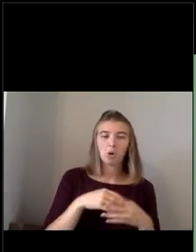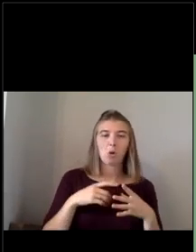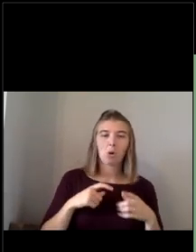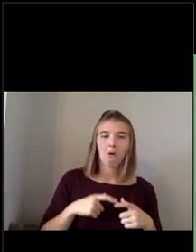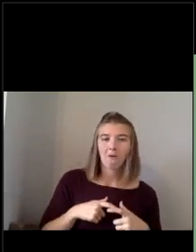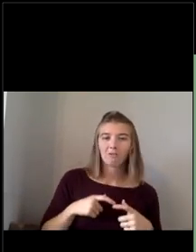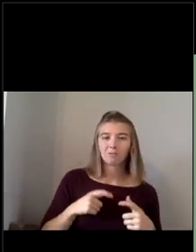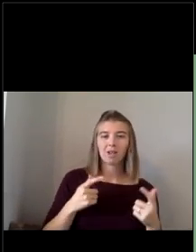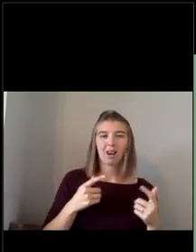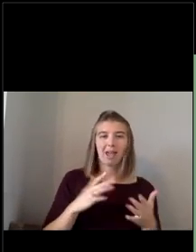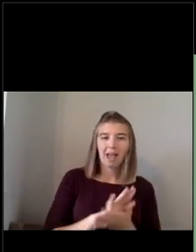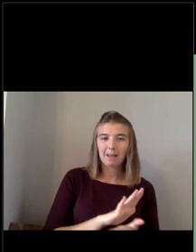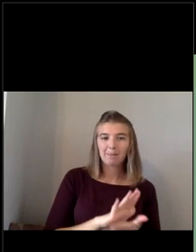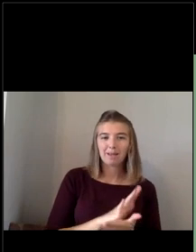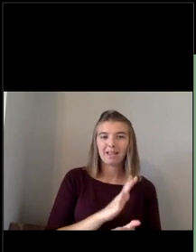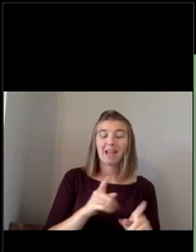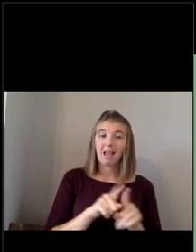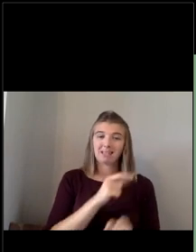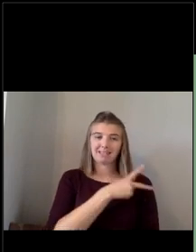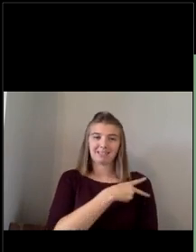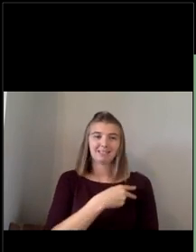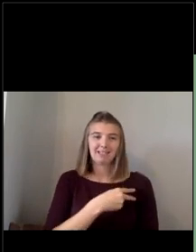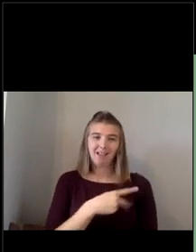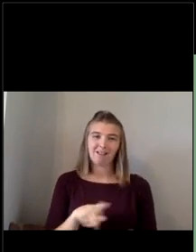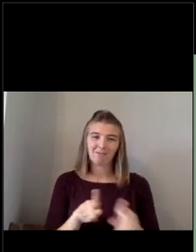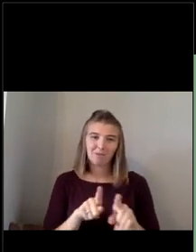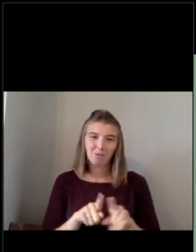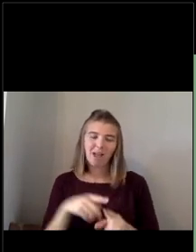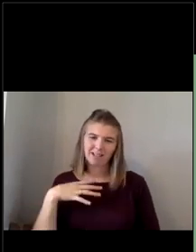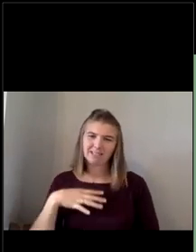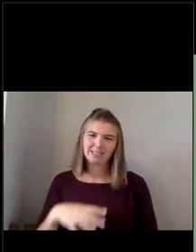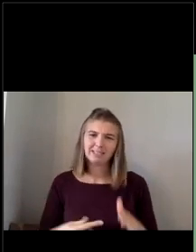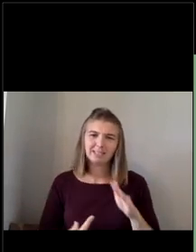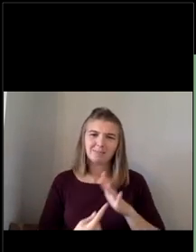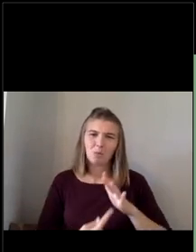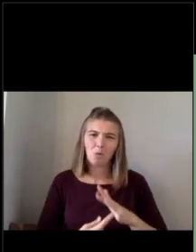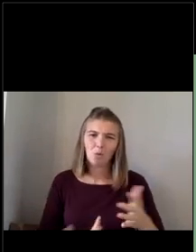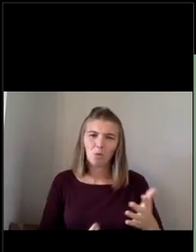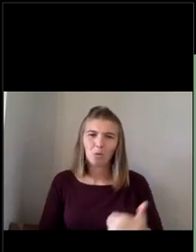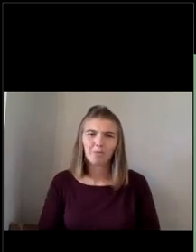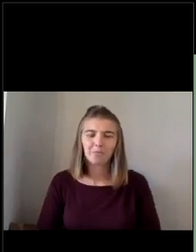effects upon our students and also staff.